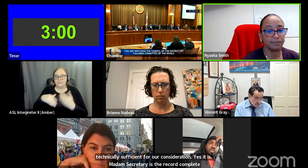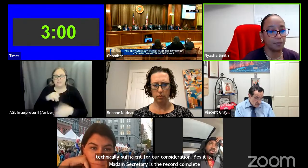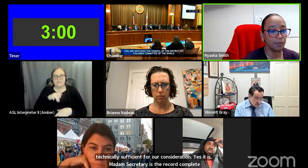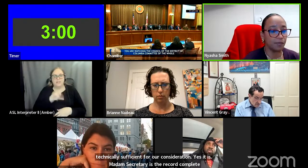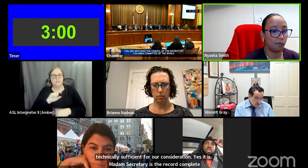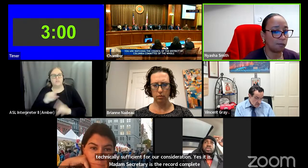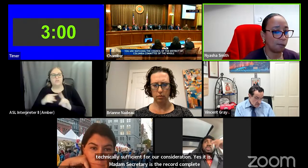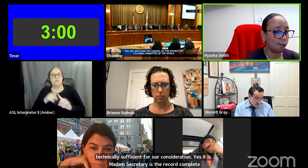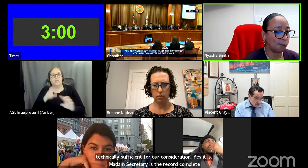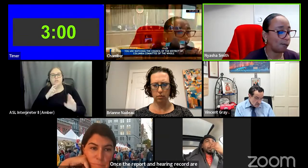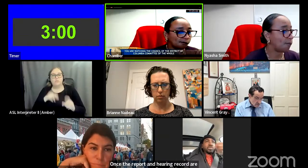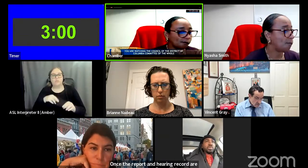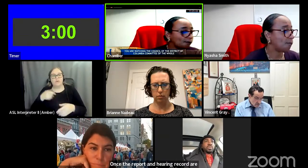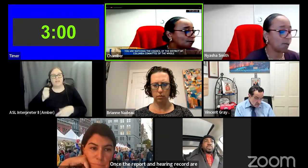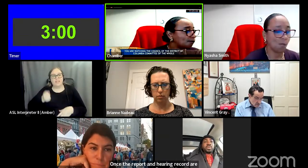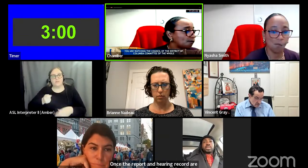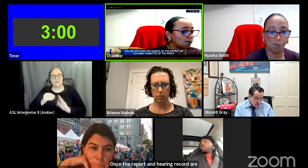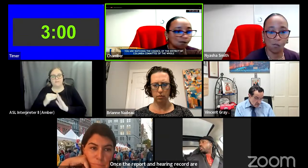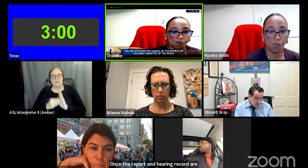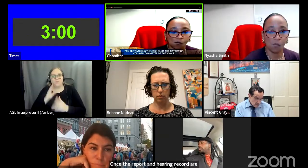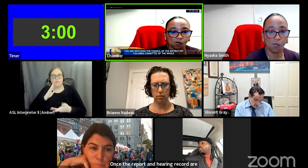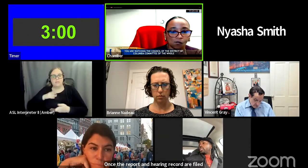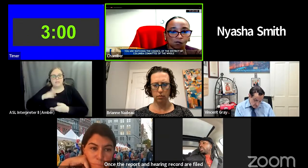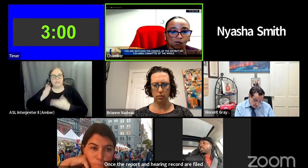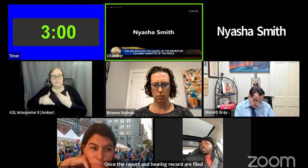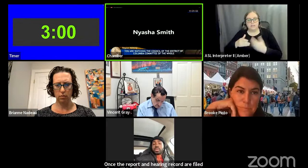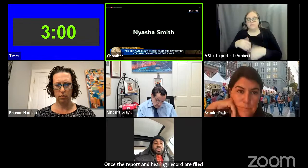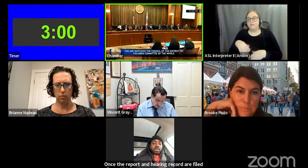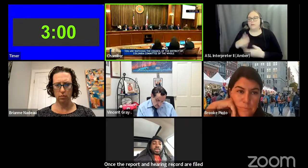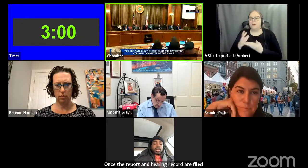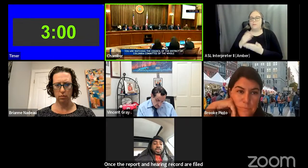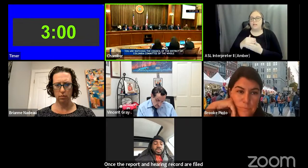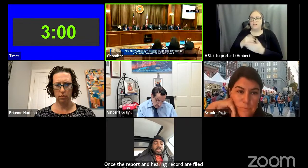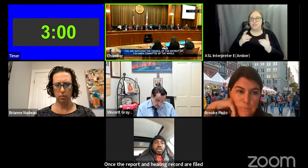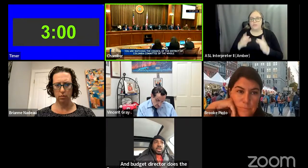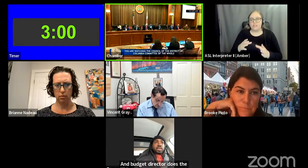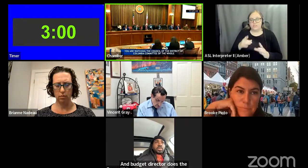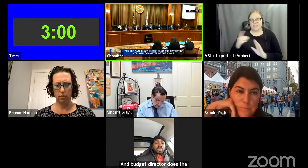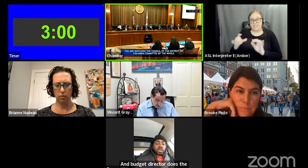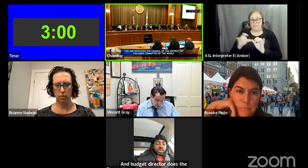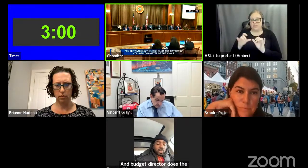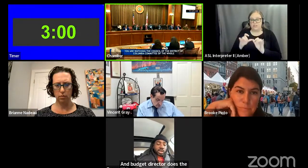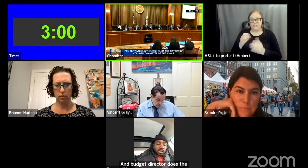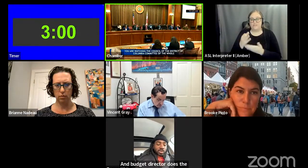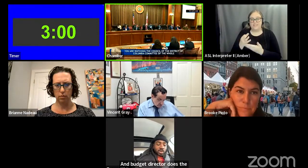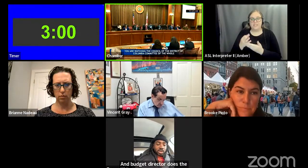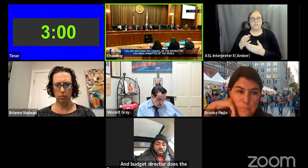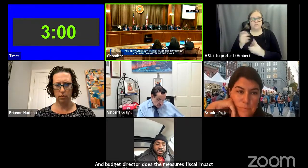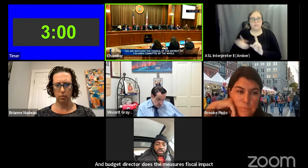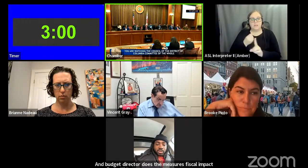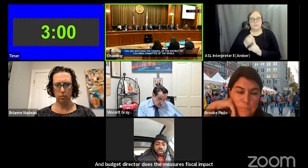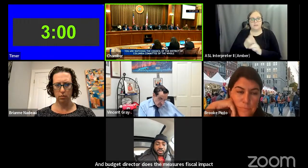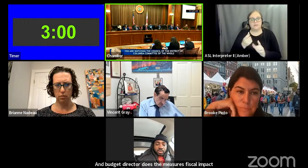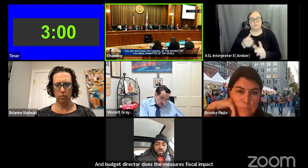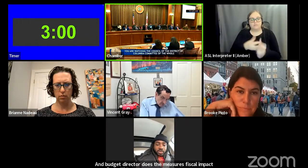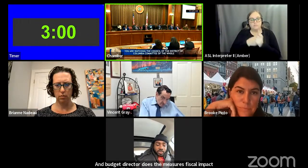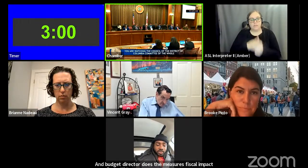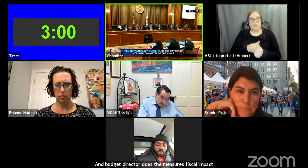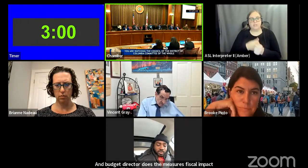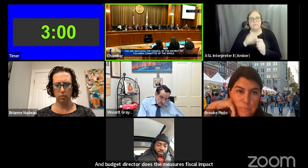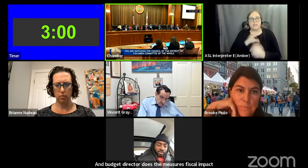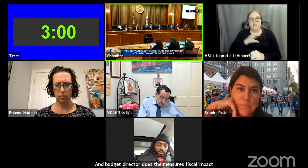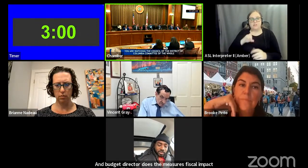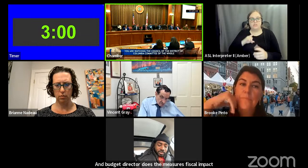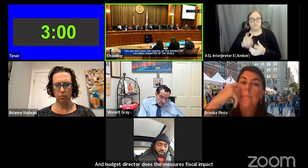record are filed. Madam Budget Director, does the measure's fiscal impact statement comply with council requirements? Yes, it does.